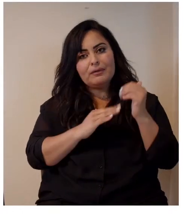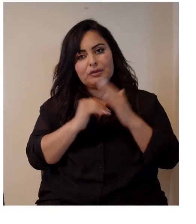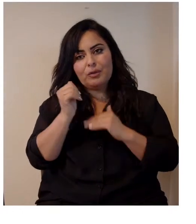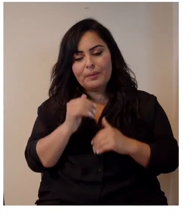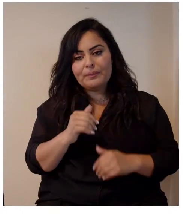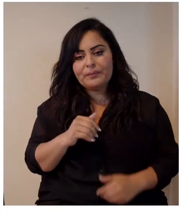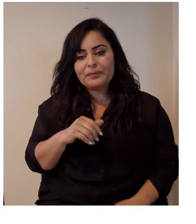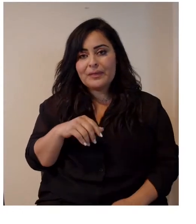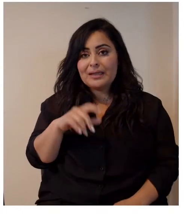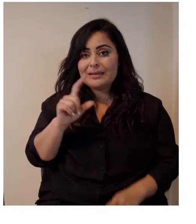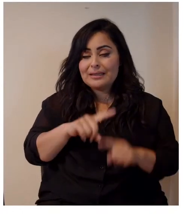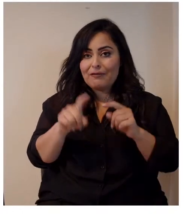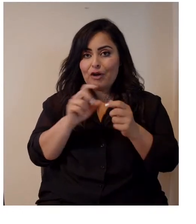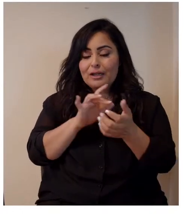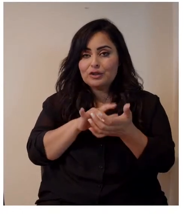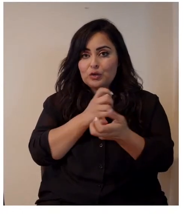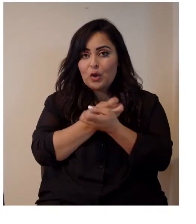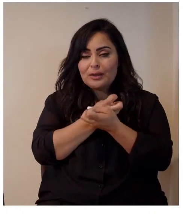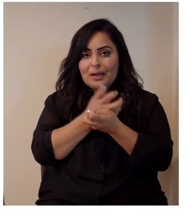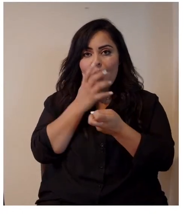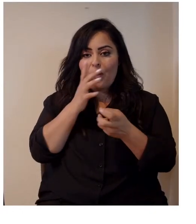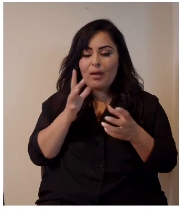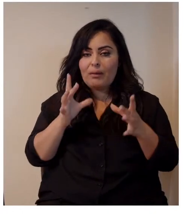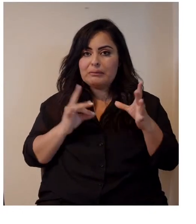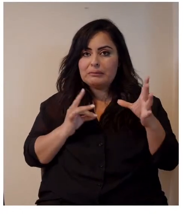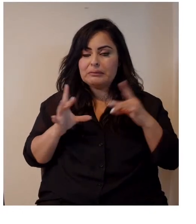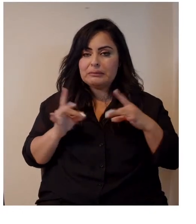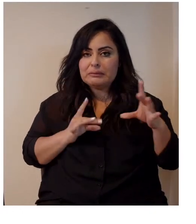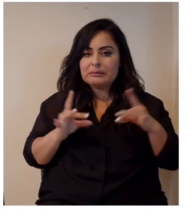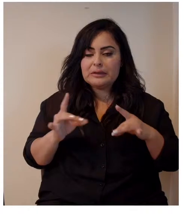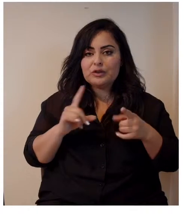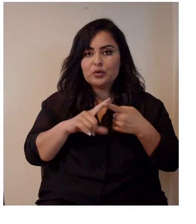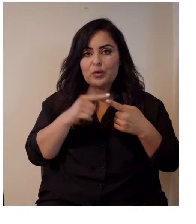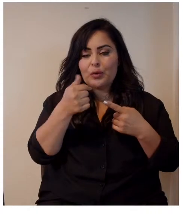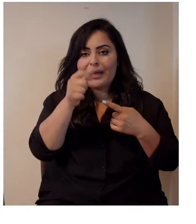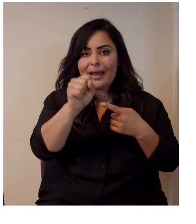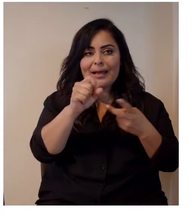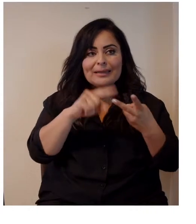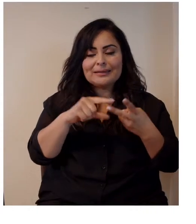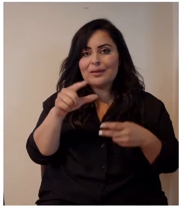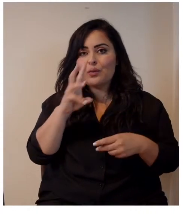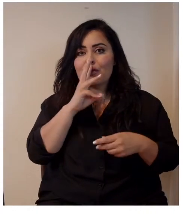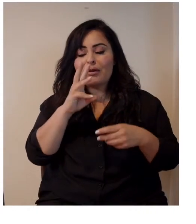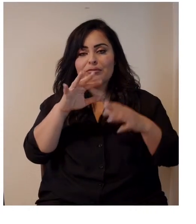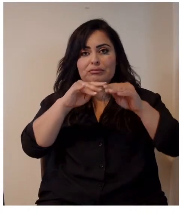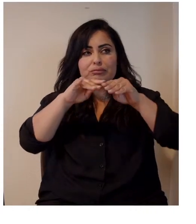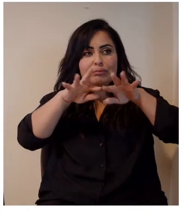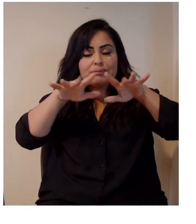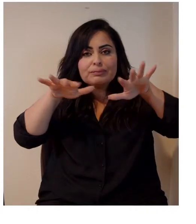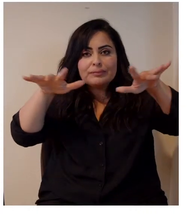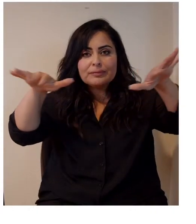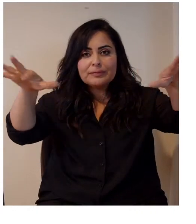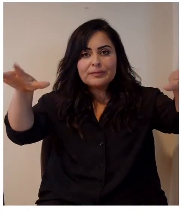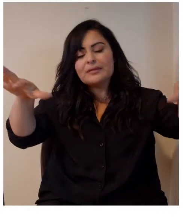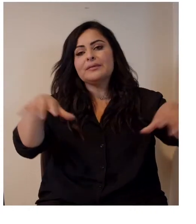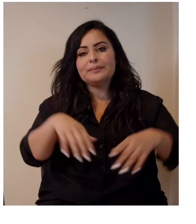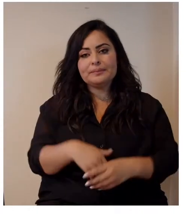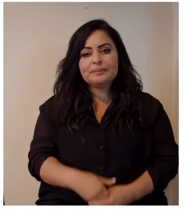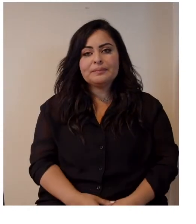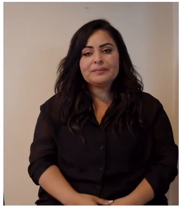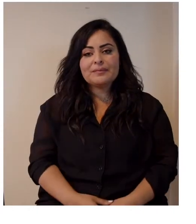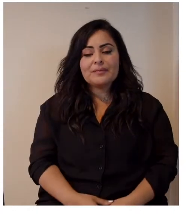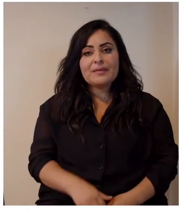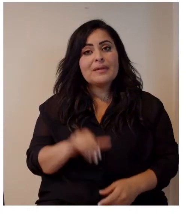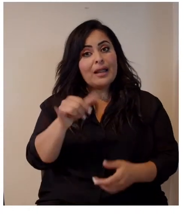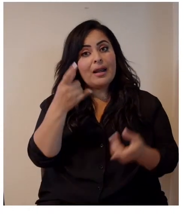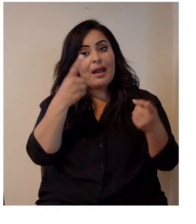The toxins have a tendency to attach themselves to both the gases, the liquids, and then those particles that are in wildfire smoke. When